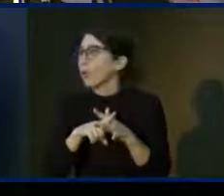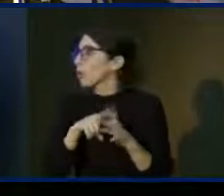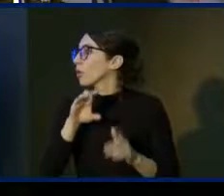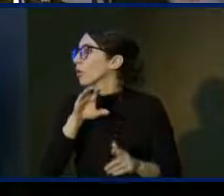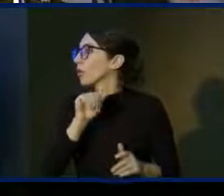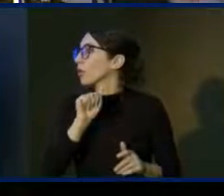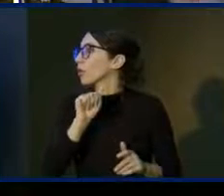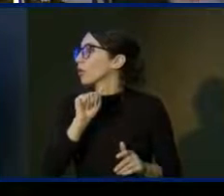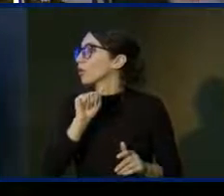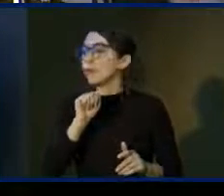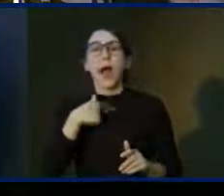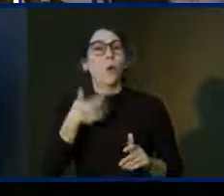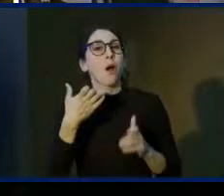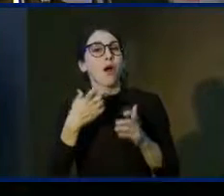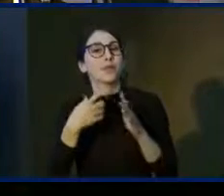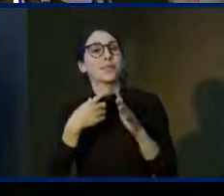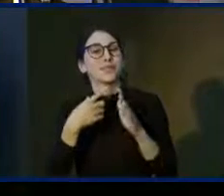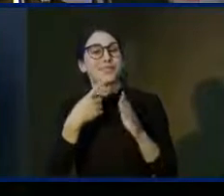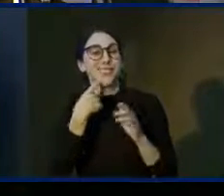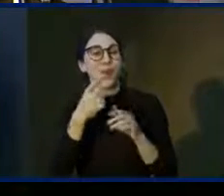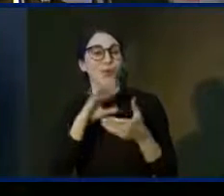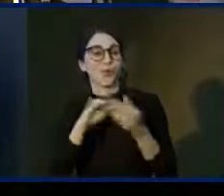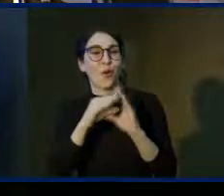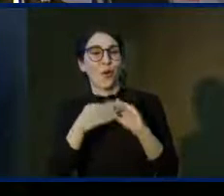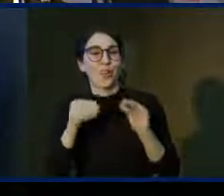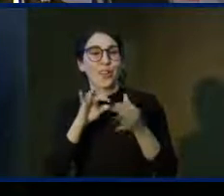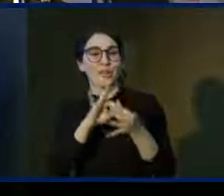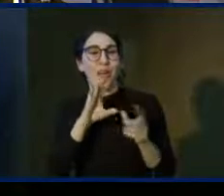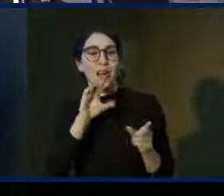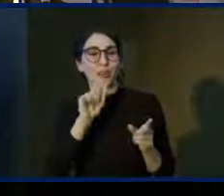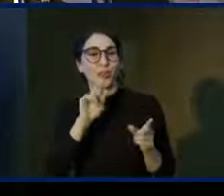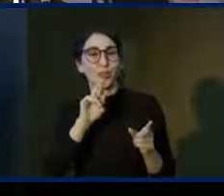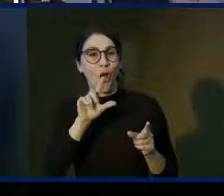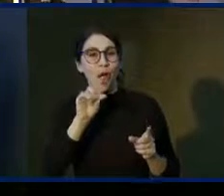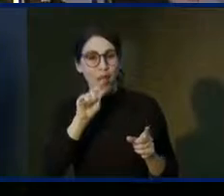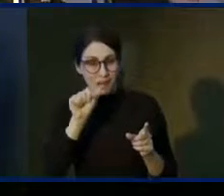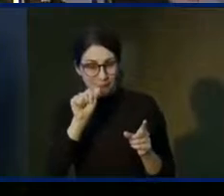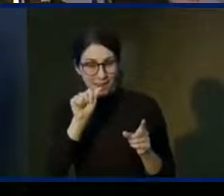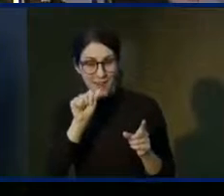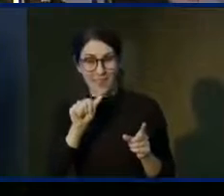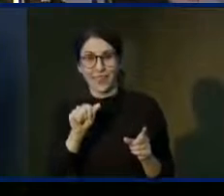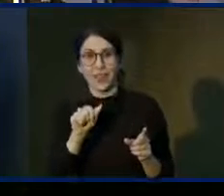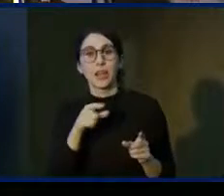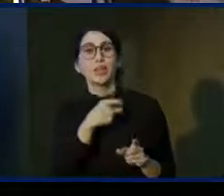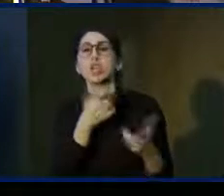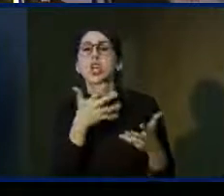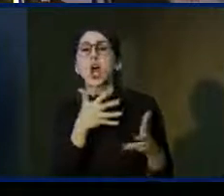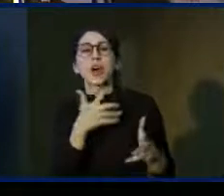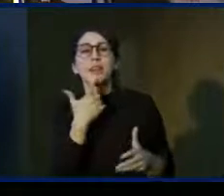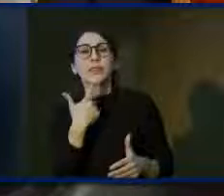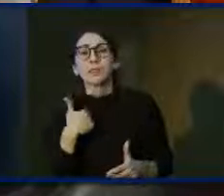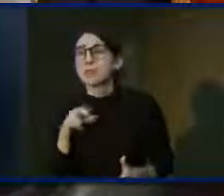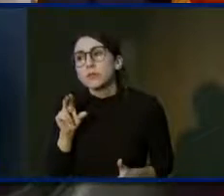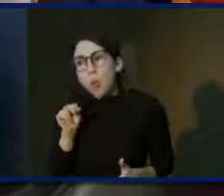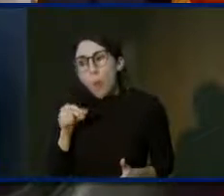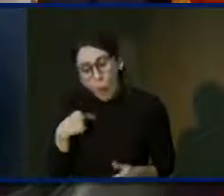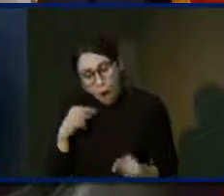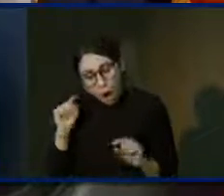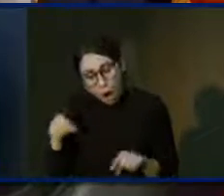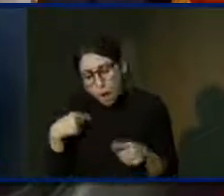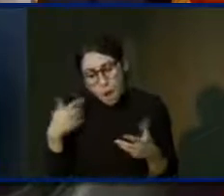you the story when I called her a few days ago and said, she had already told the staff, no, I don't want to speak. I'm coming, but I don't want to